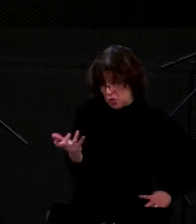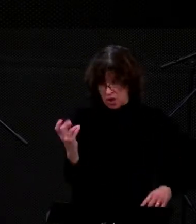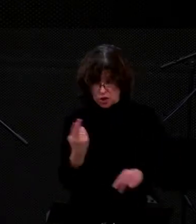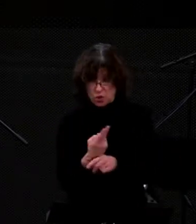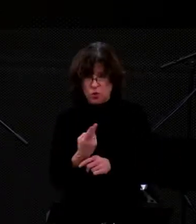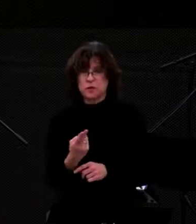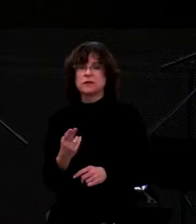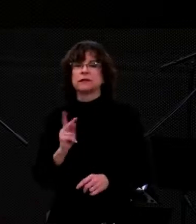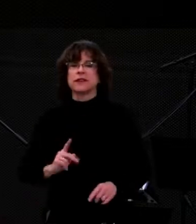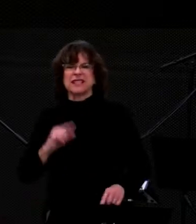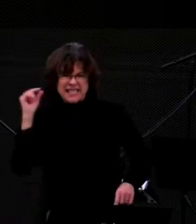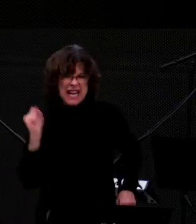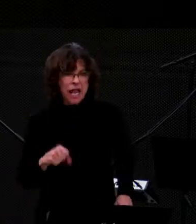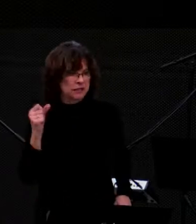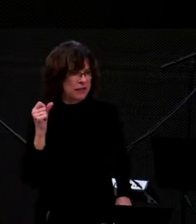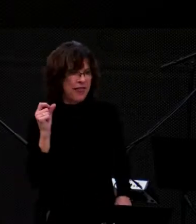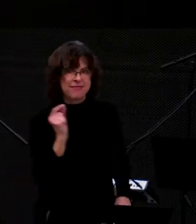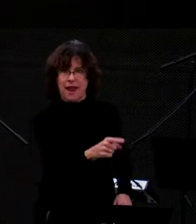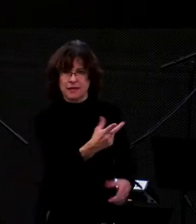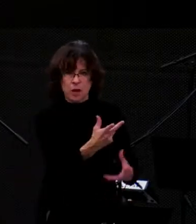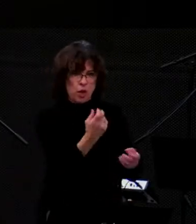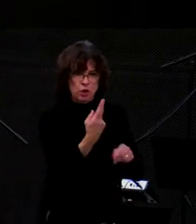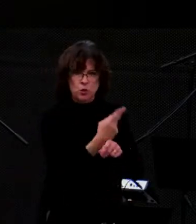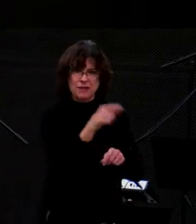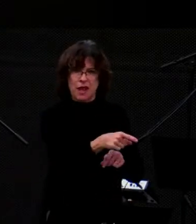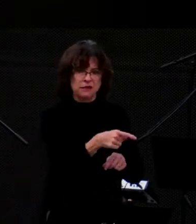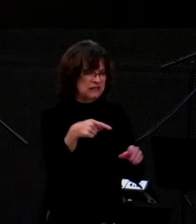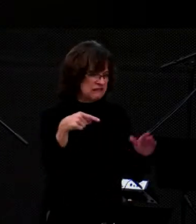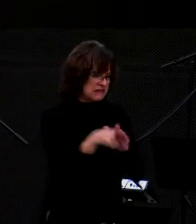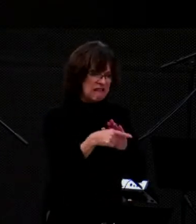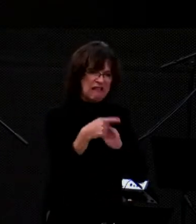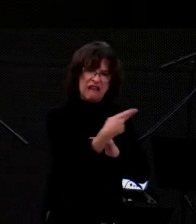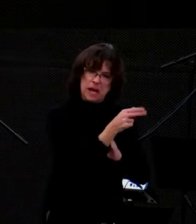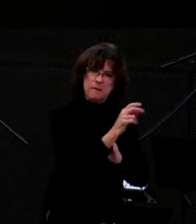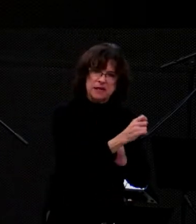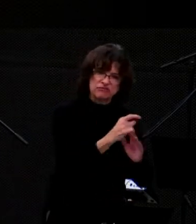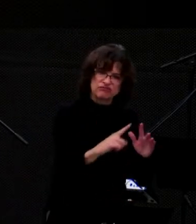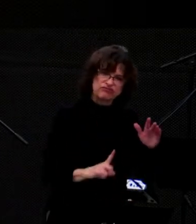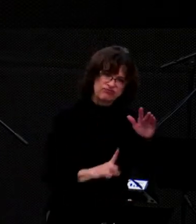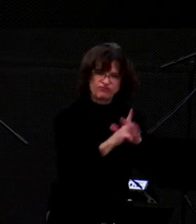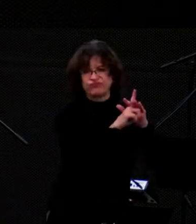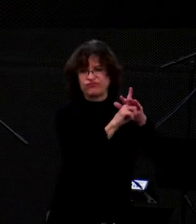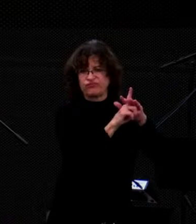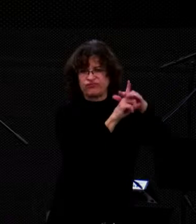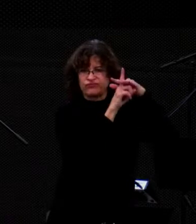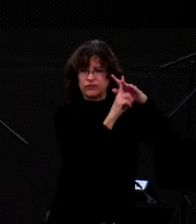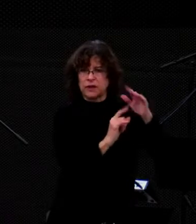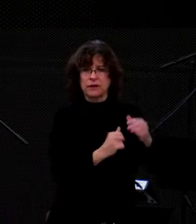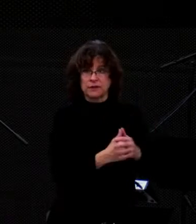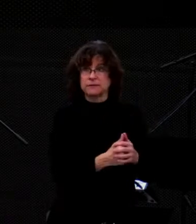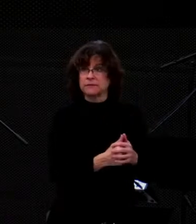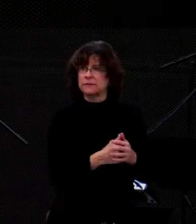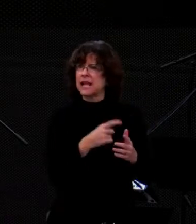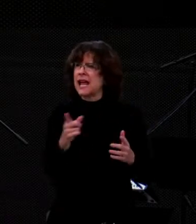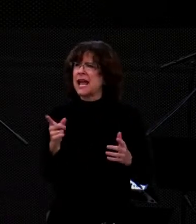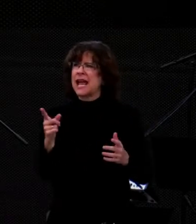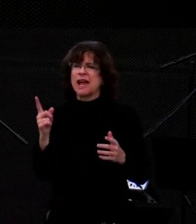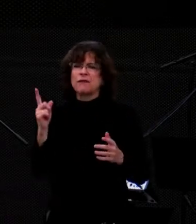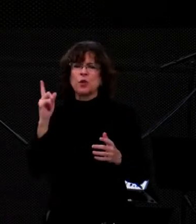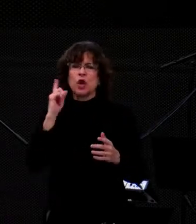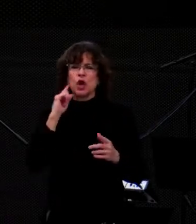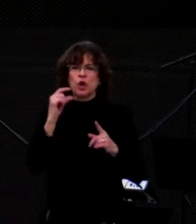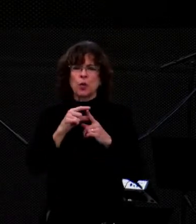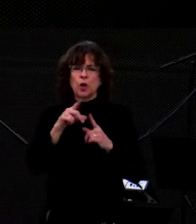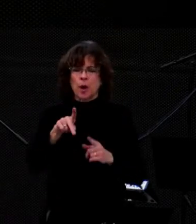And Haman ends up impaled on the very spike that he had constructed for Mordecai. Have you ever heard the term poetic